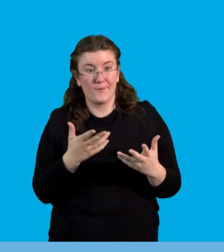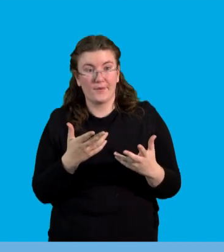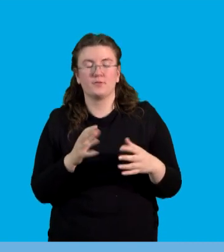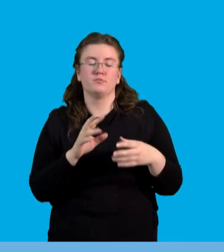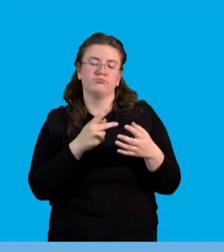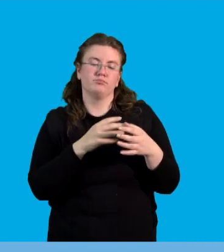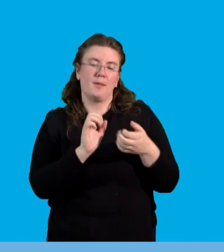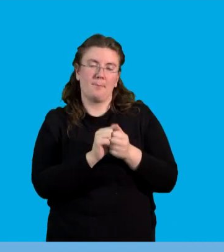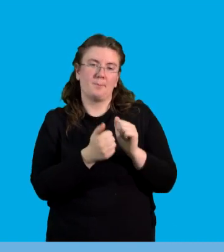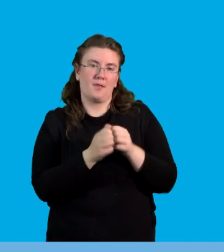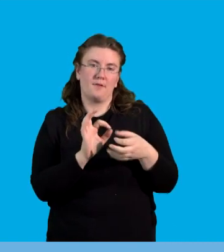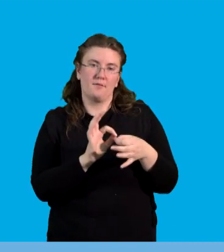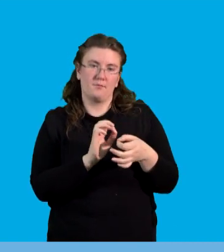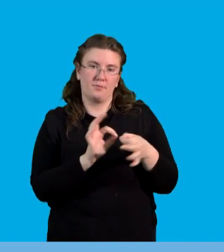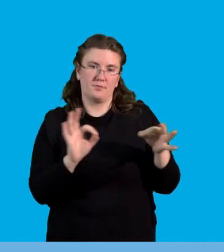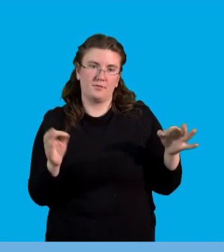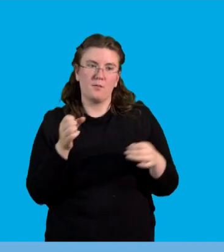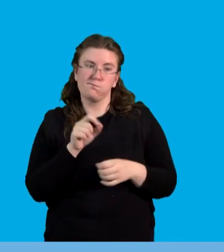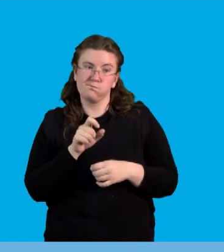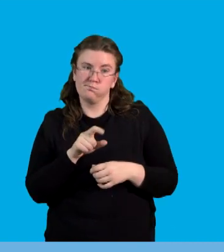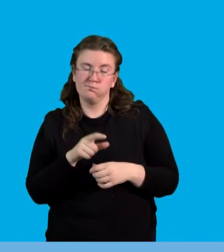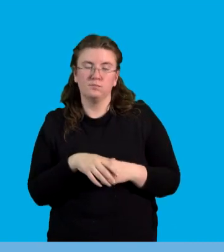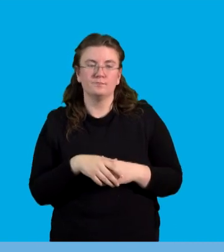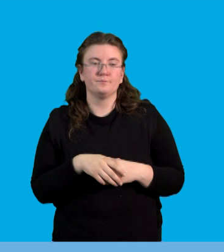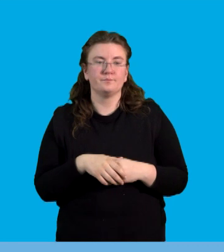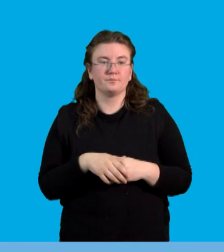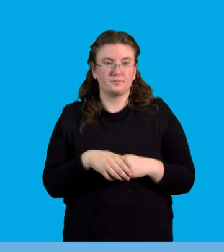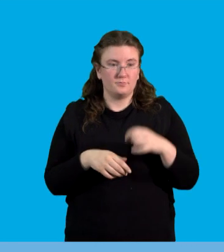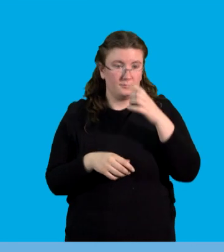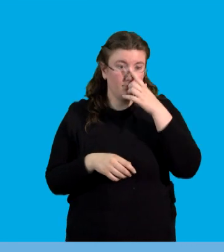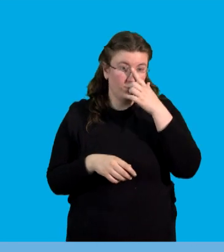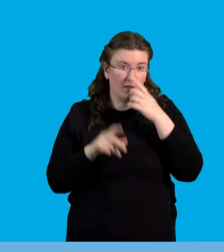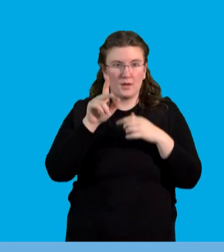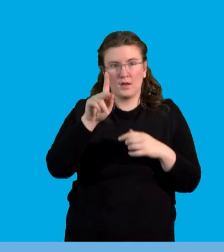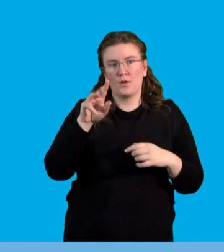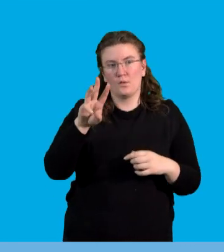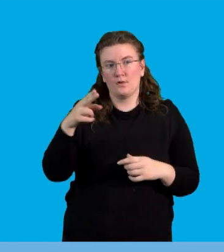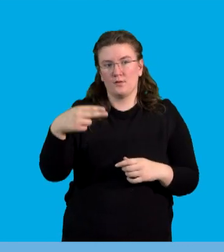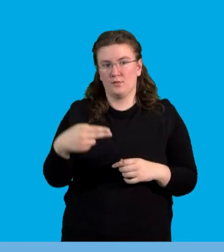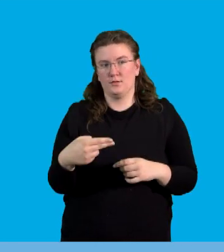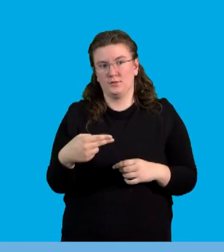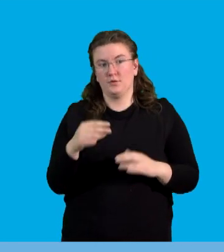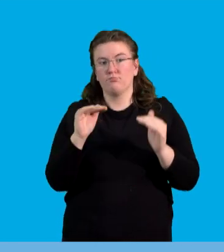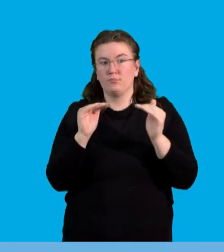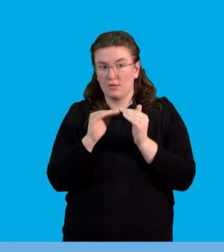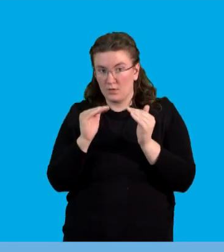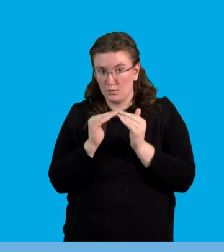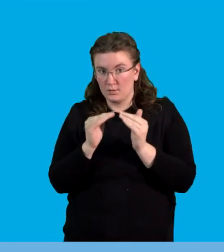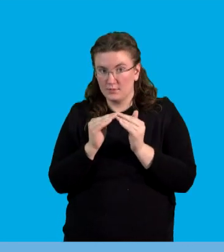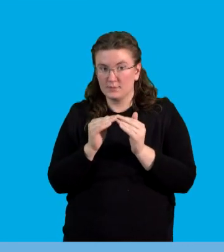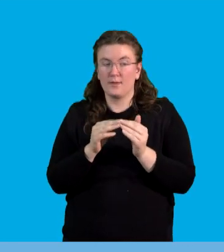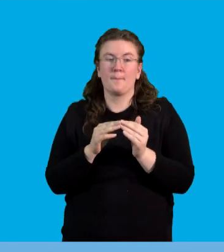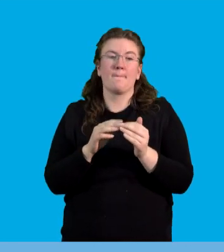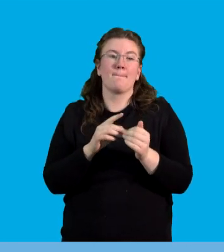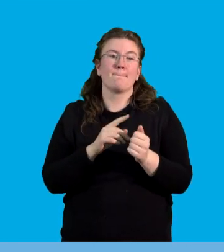this particular formula, that the number of kilowatt hours is equals to the kilowatt multiplied by the number